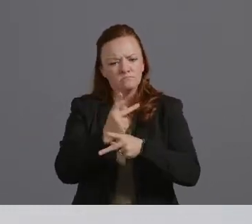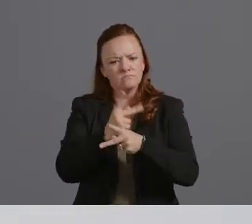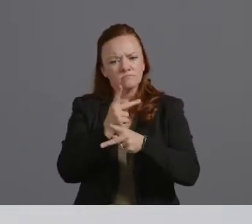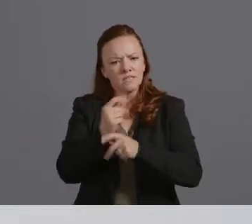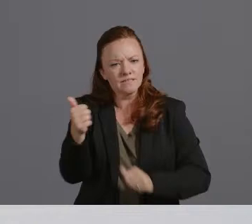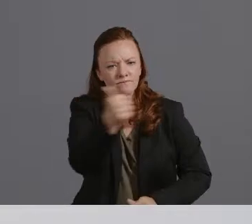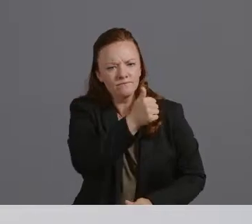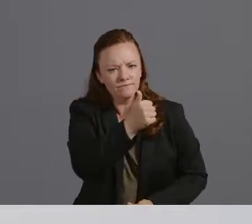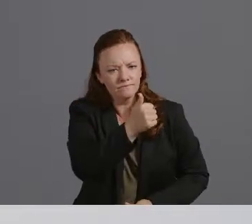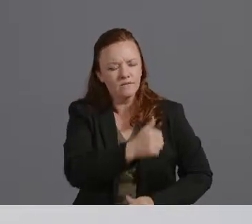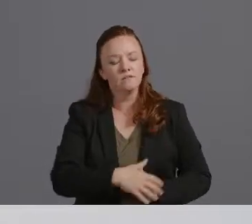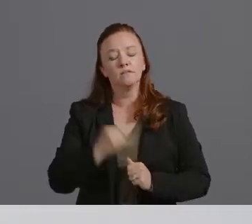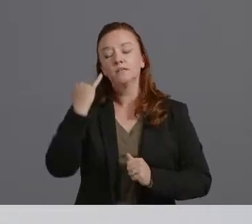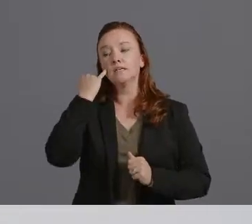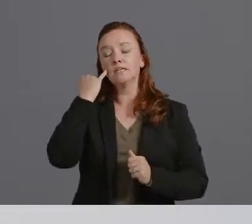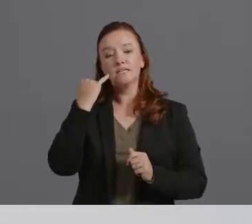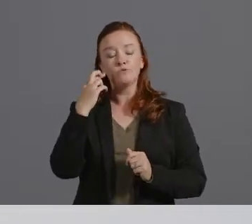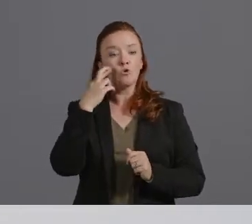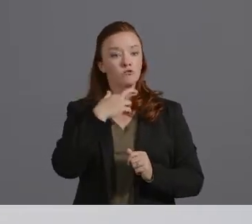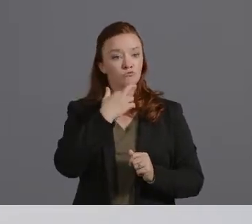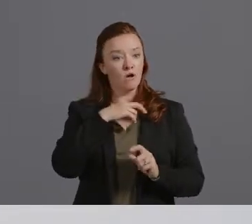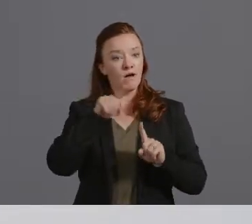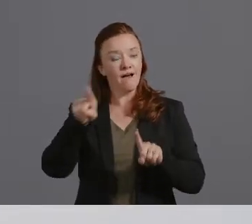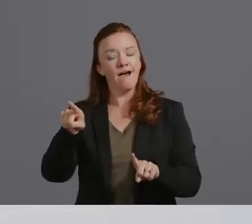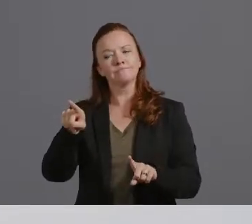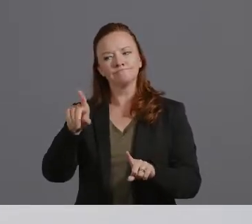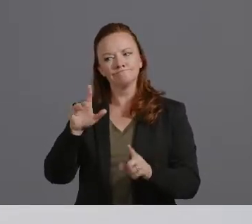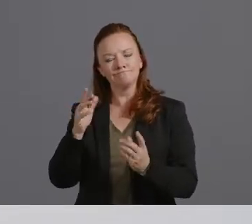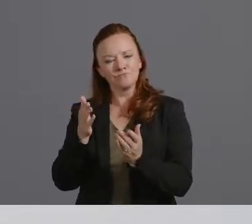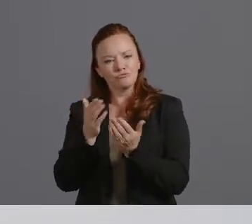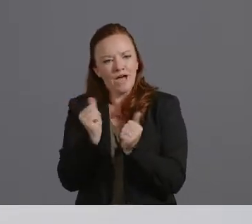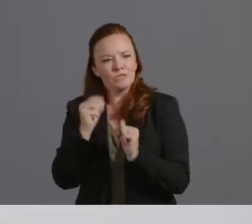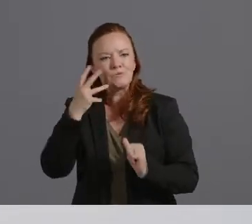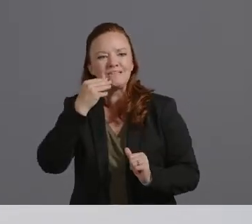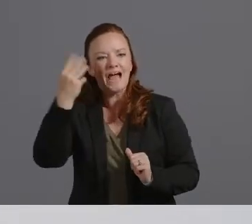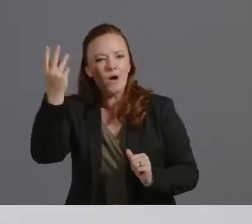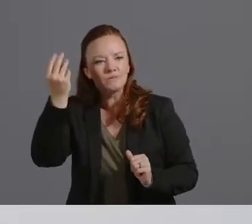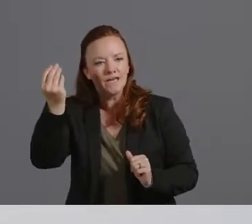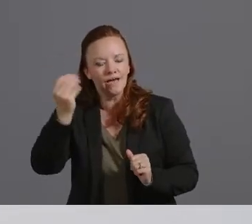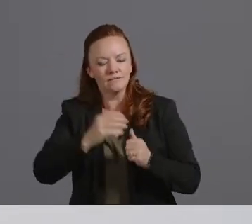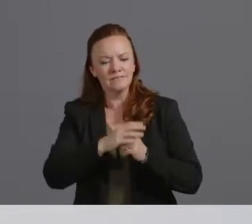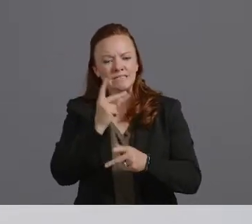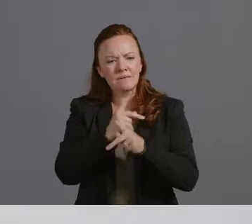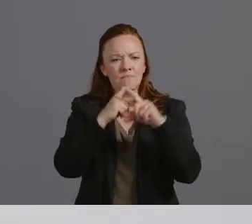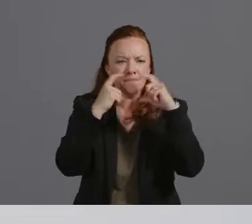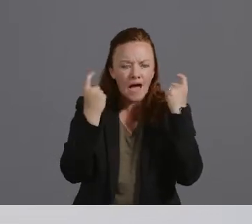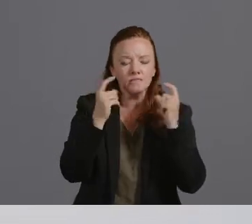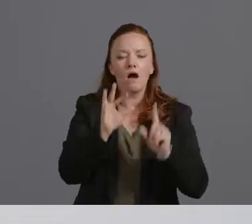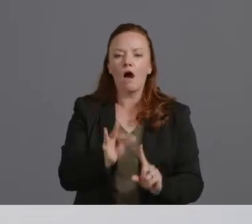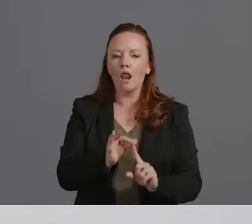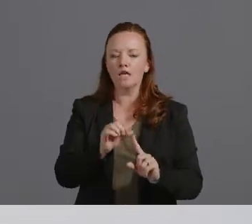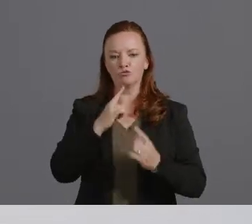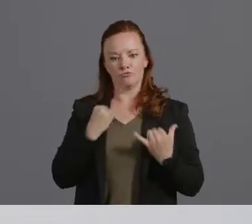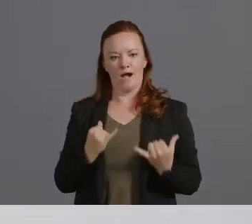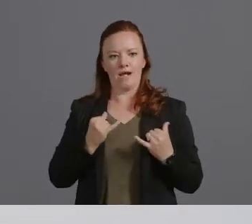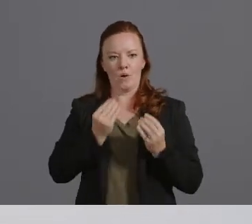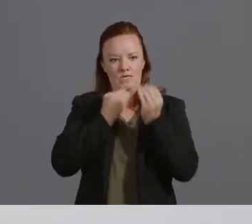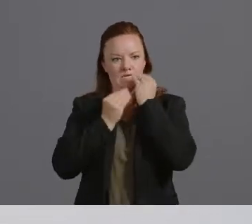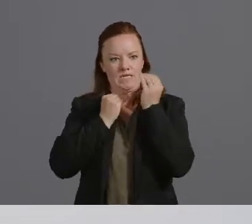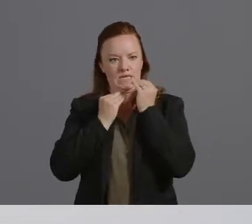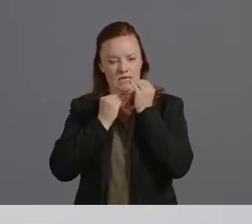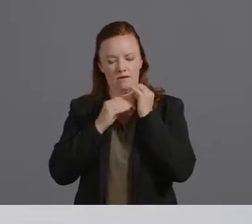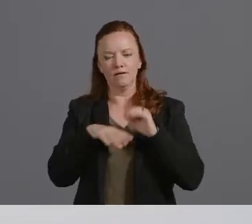restaurant trying to eat outside, not removing your mask unless you're actively eating, not sharing some of those, like nuts